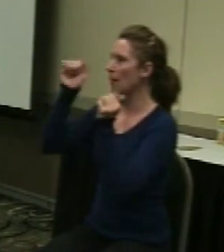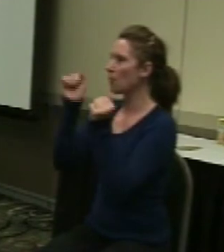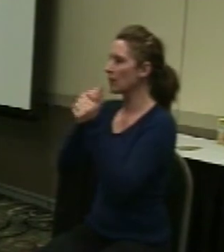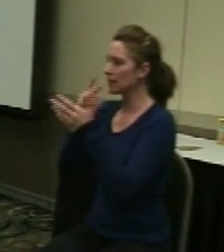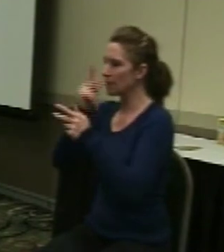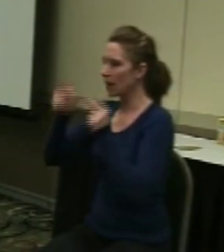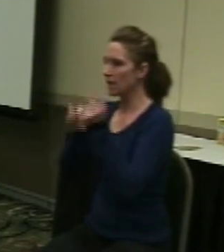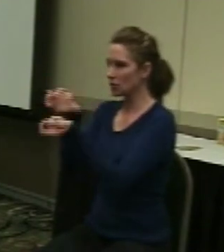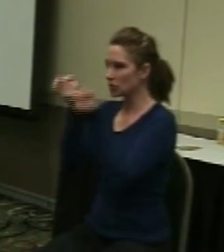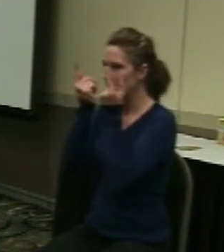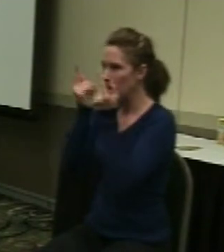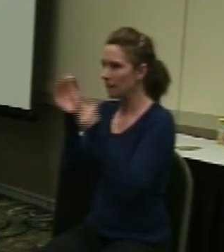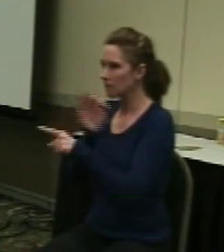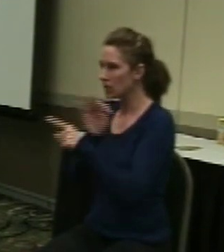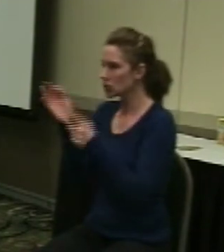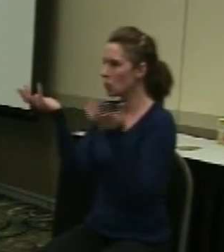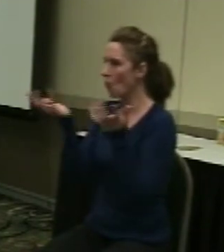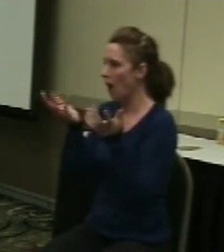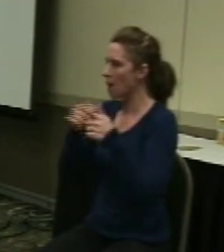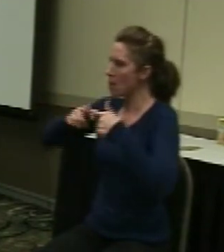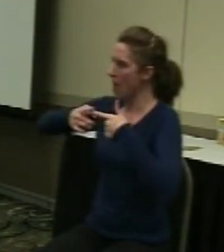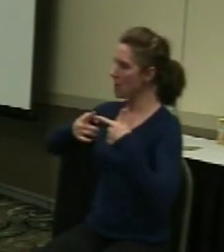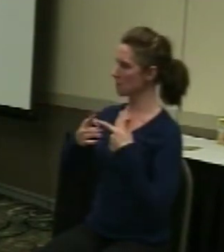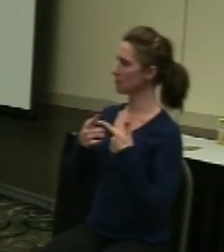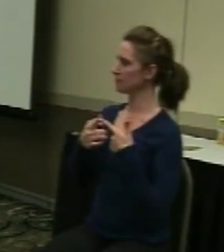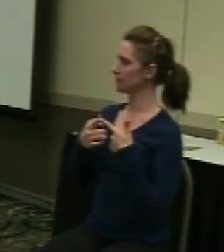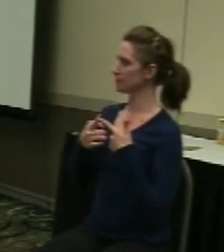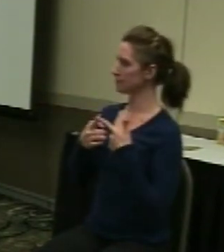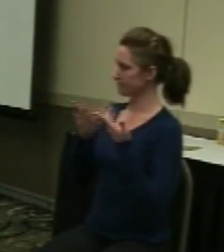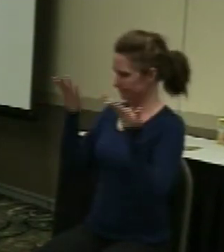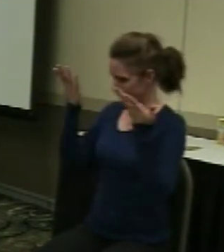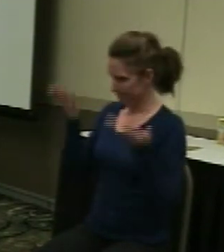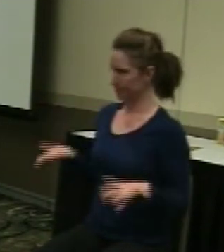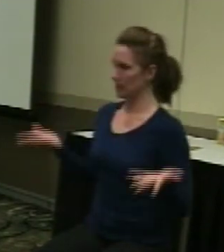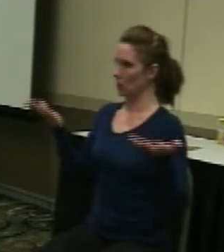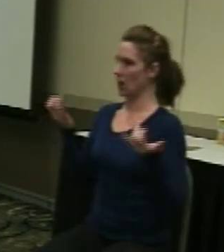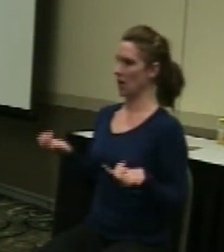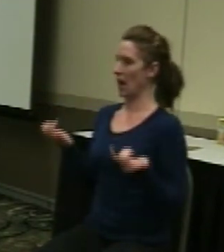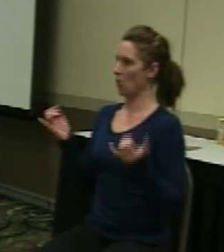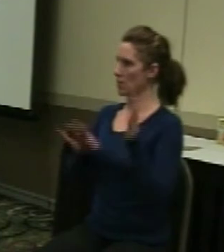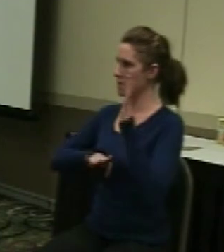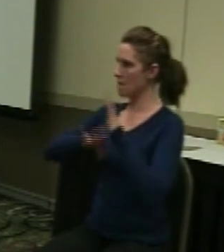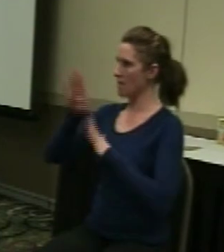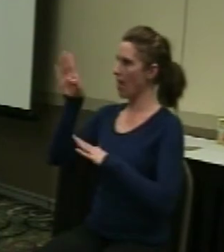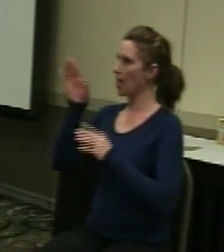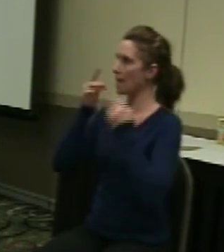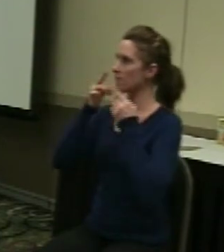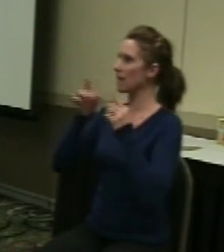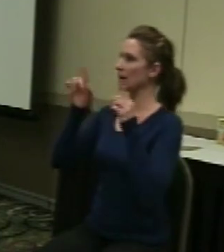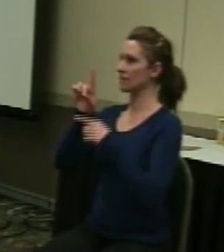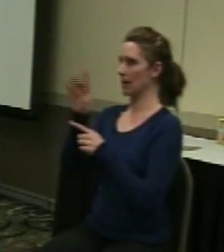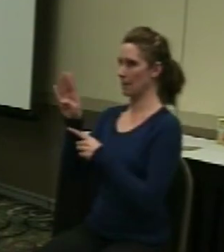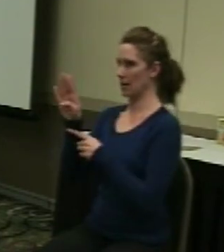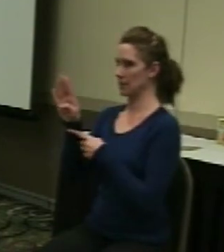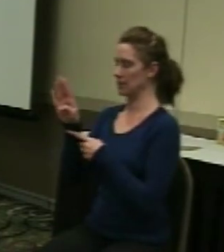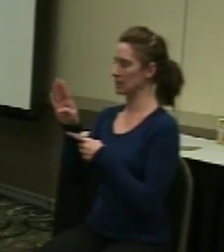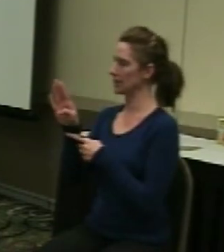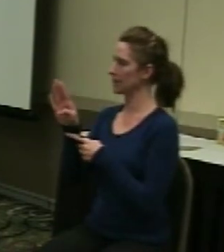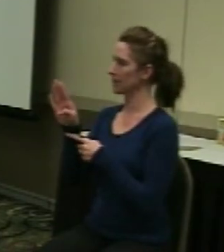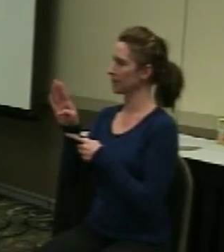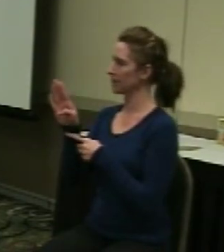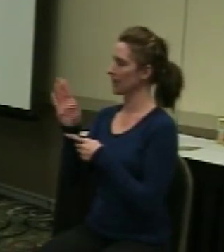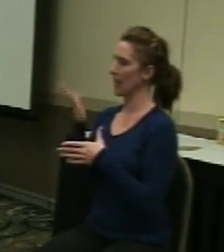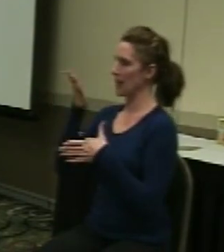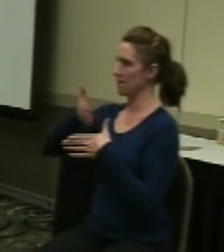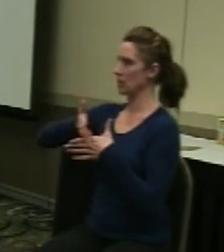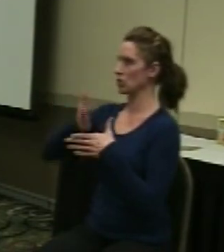of an understanding of the function, and then here we are. Develop an effective data-based